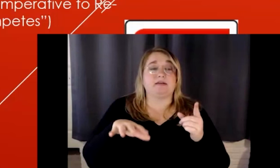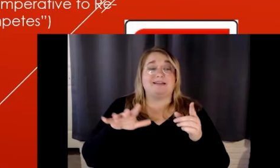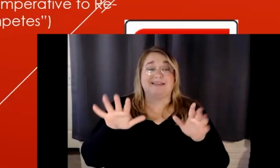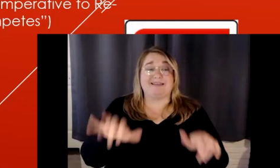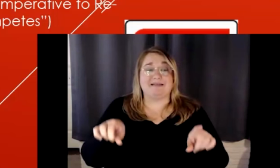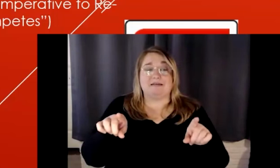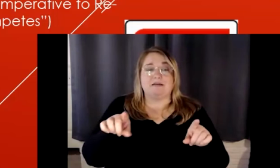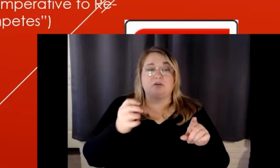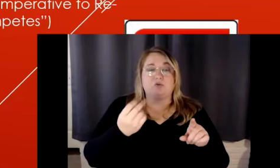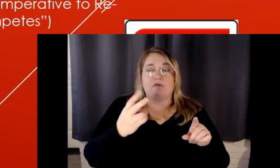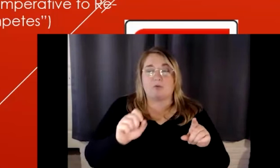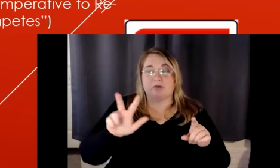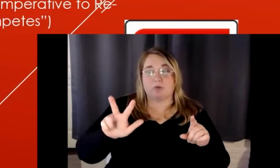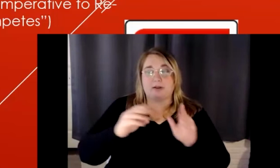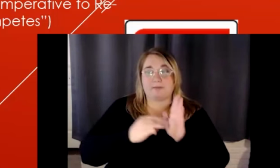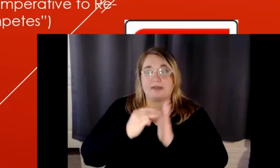college degree.